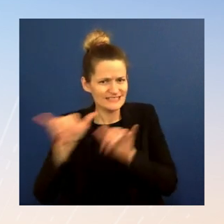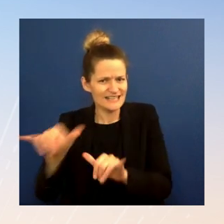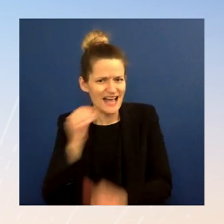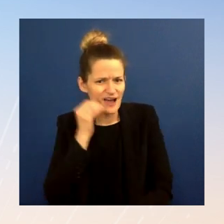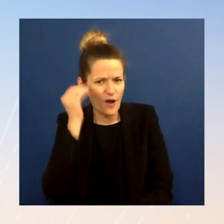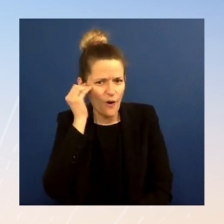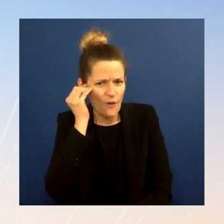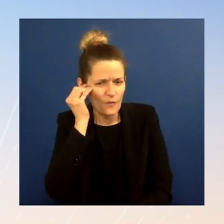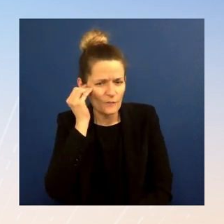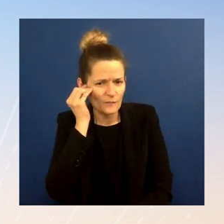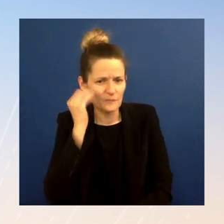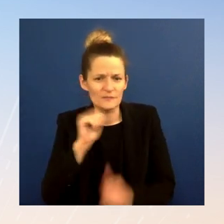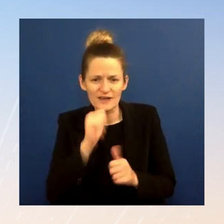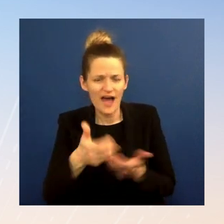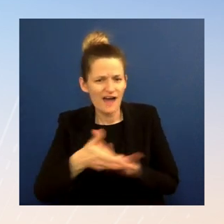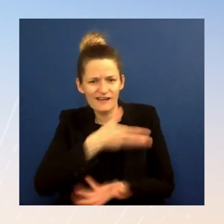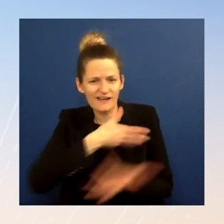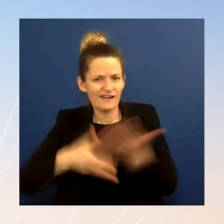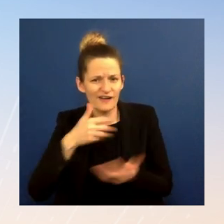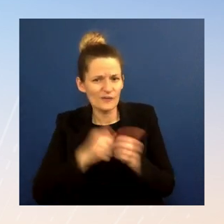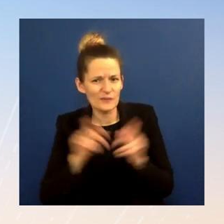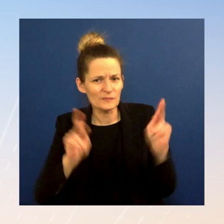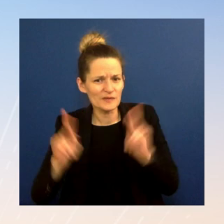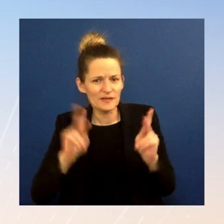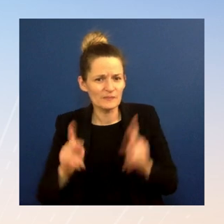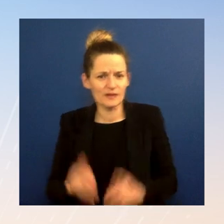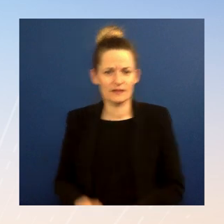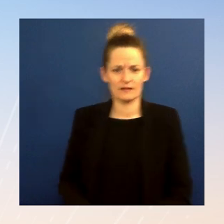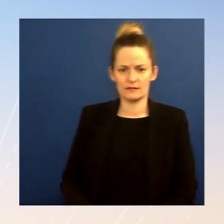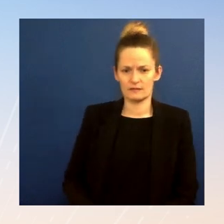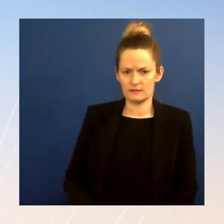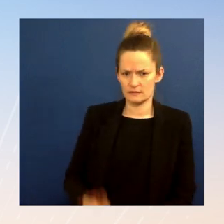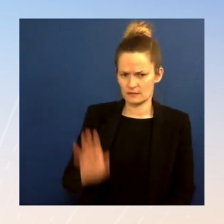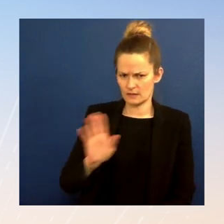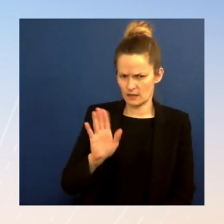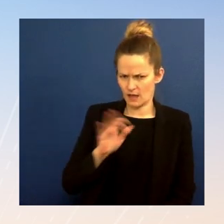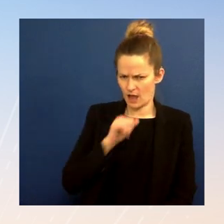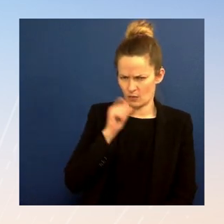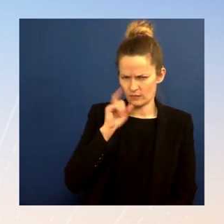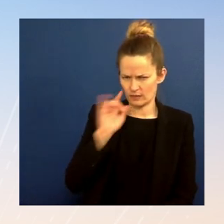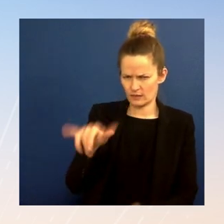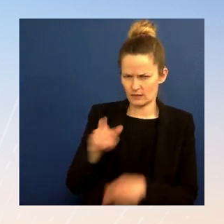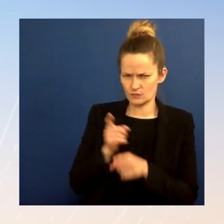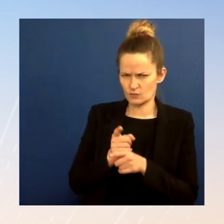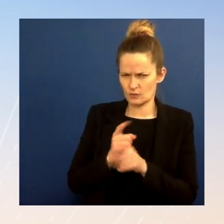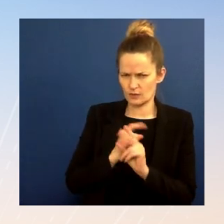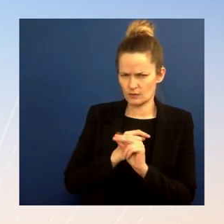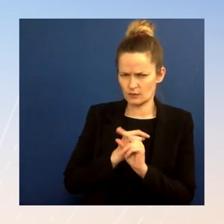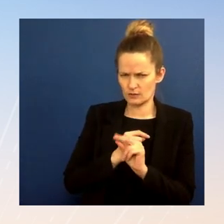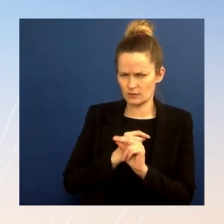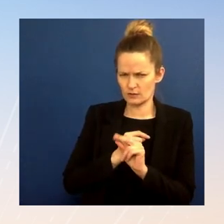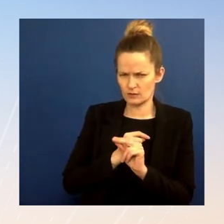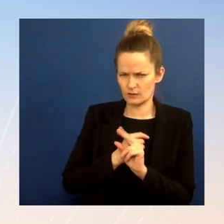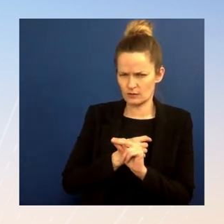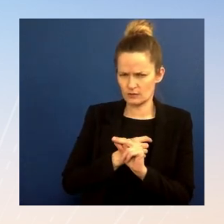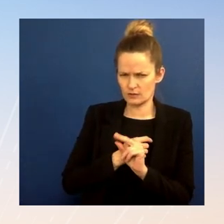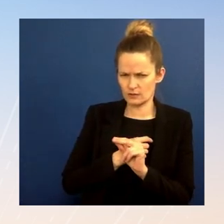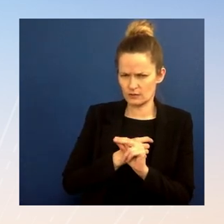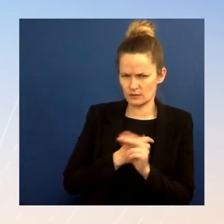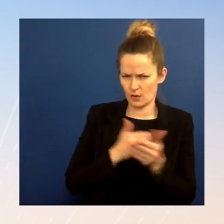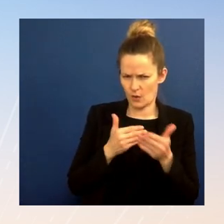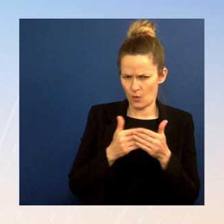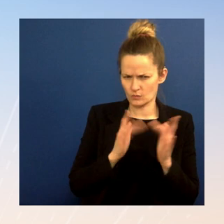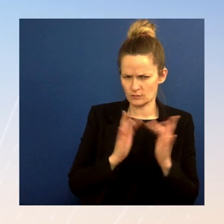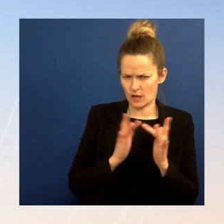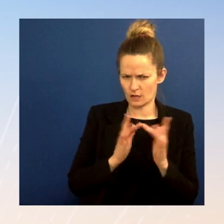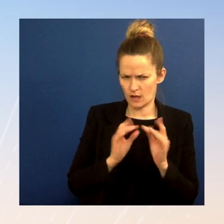don't actually believe that's accurate description of CDC guidance of having a close contact. We obviously all have had close contacts here, and you're